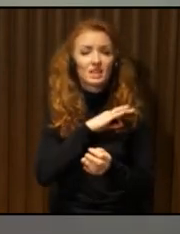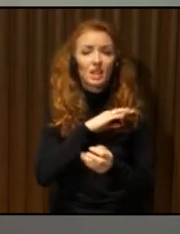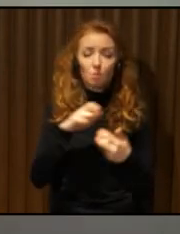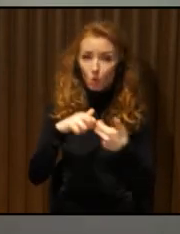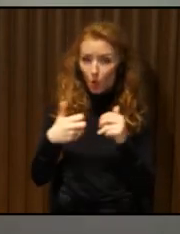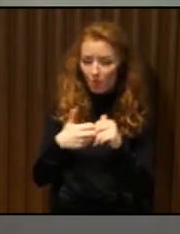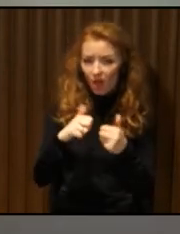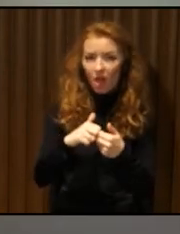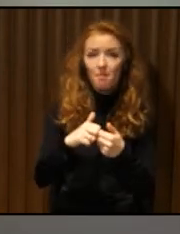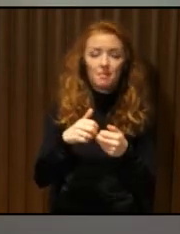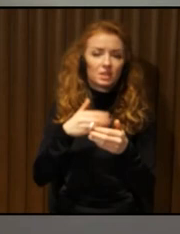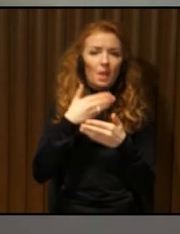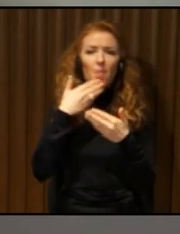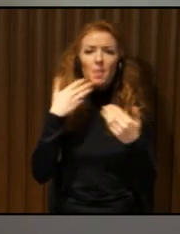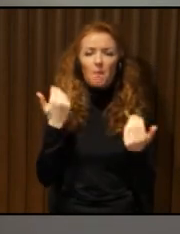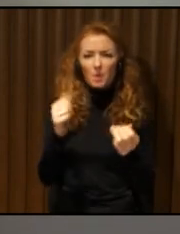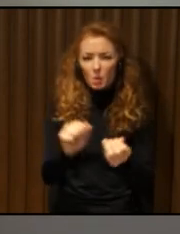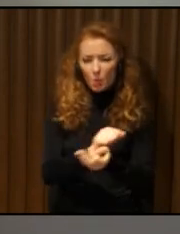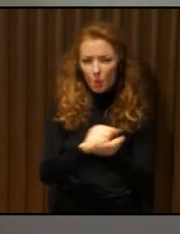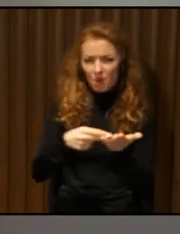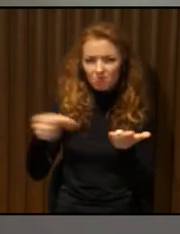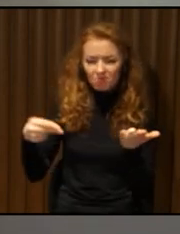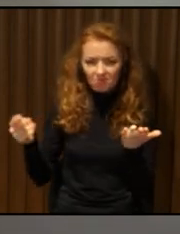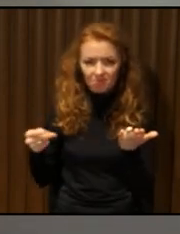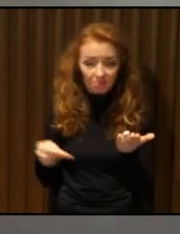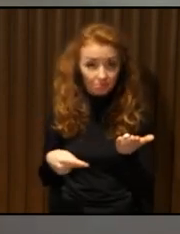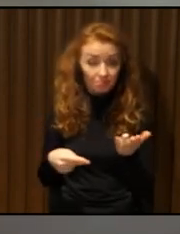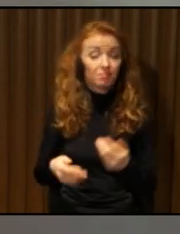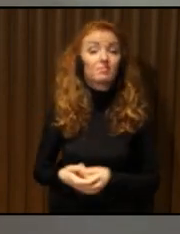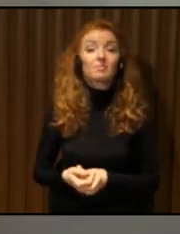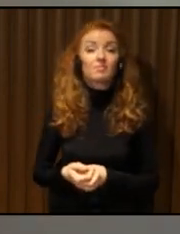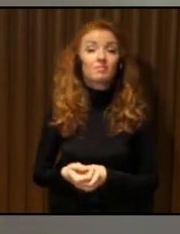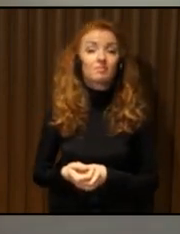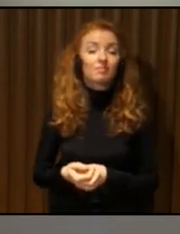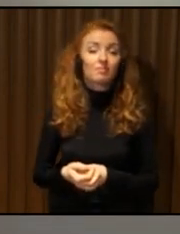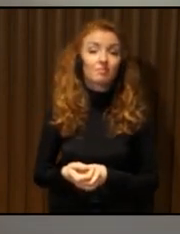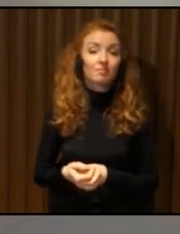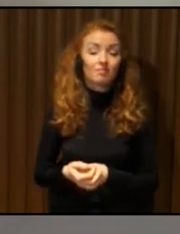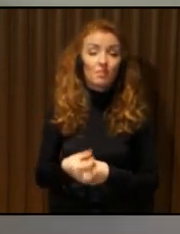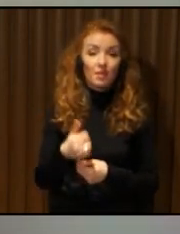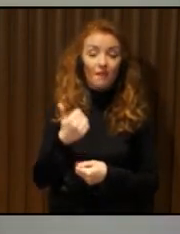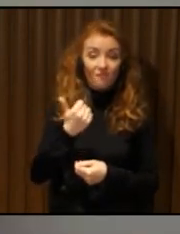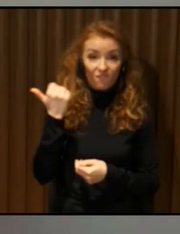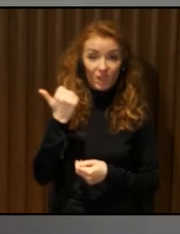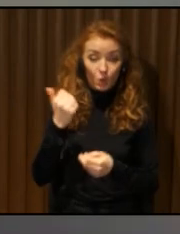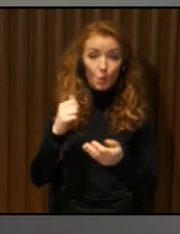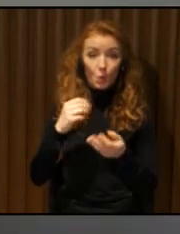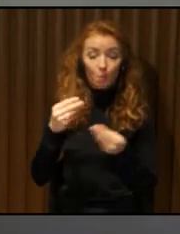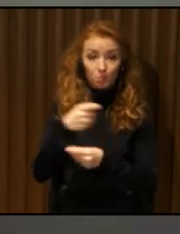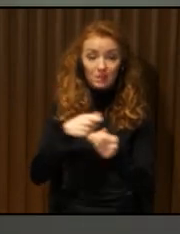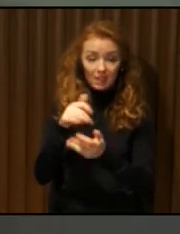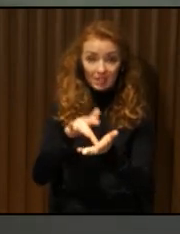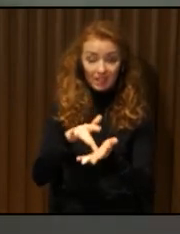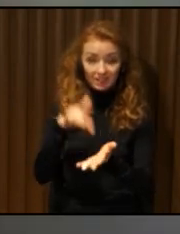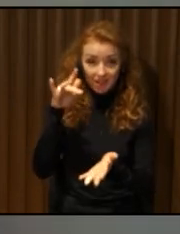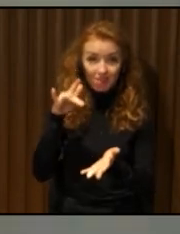of legal things. And then it wasn't in their business focus. It was a year with all kinds